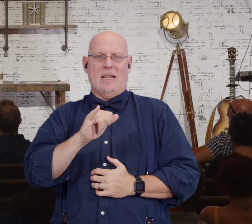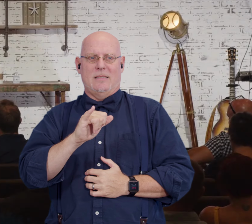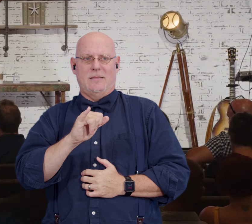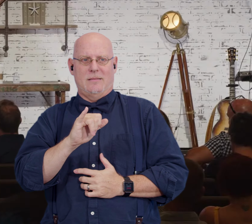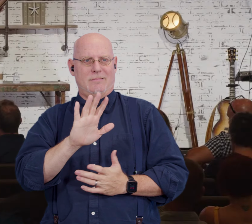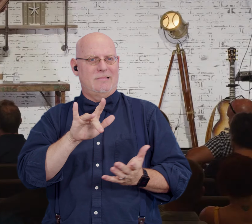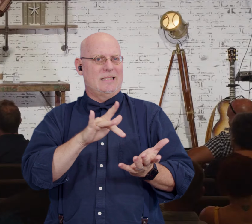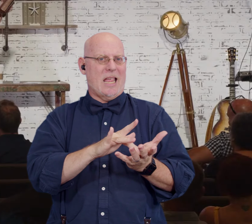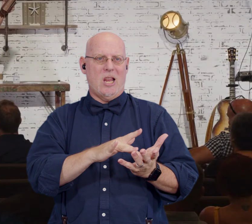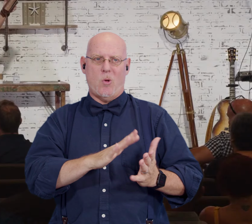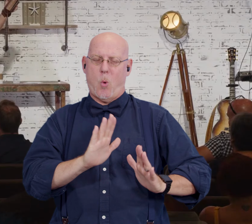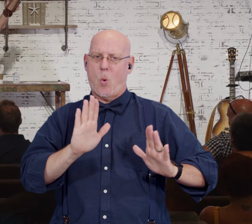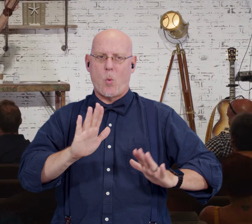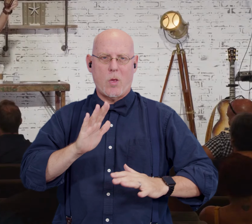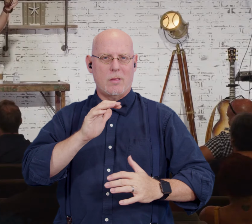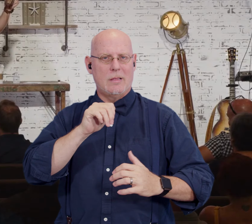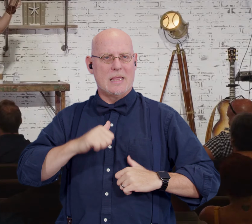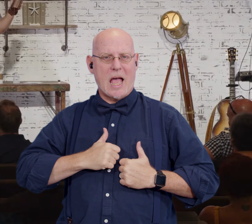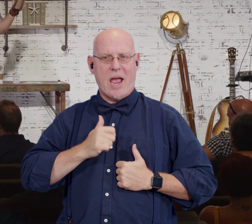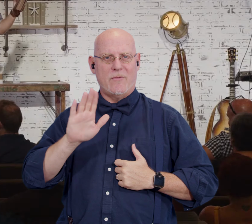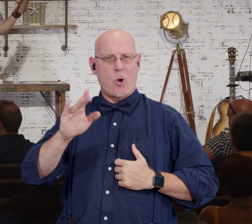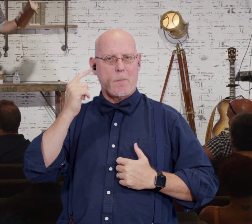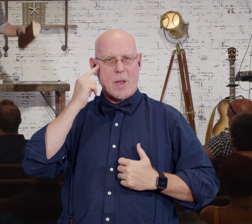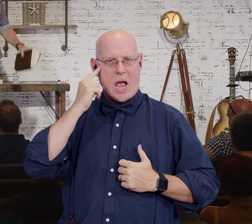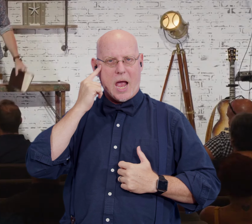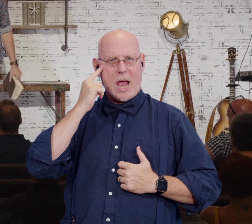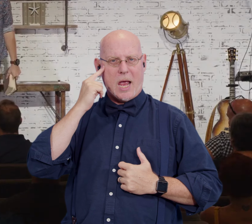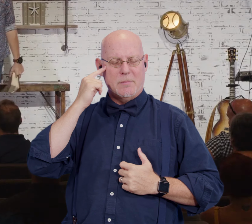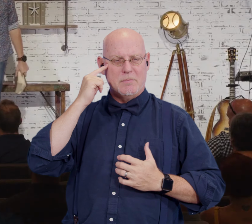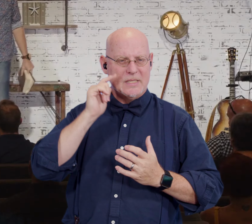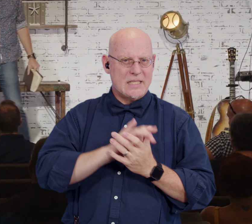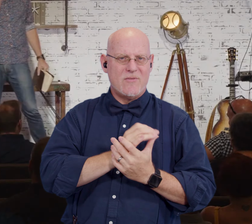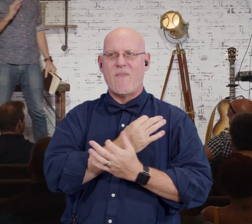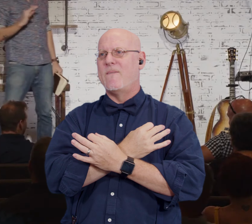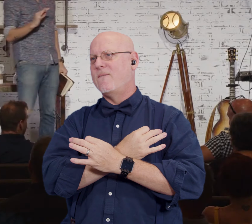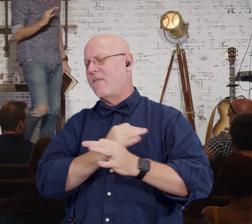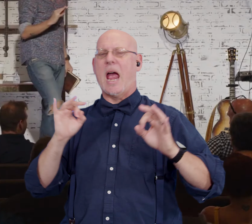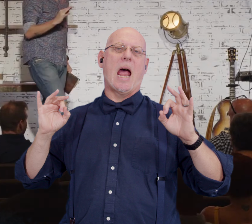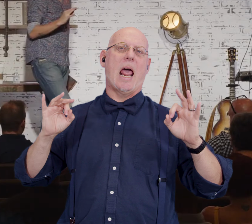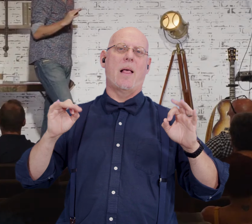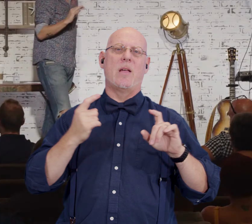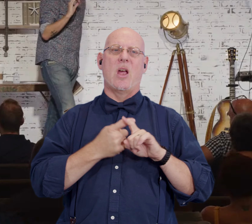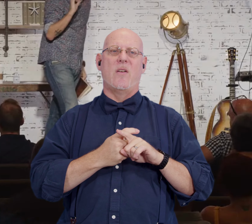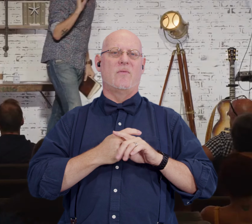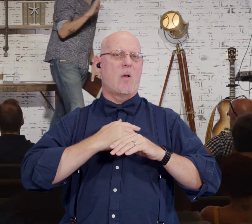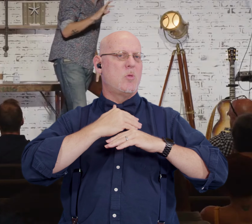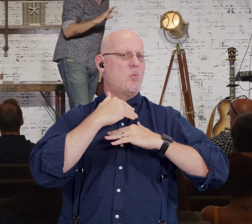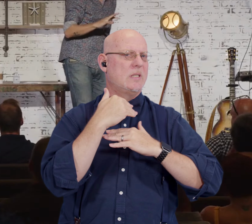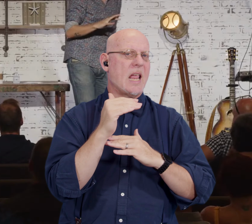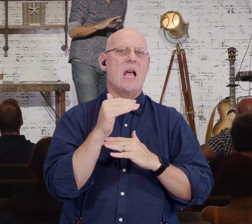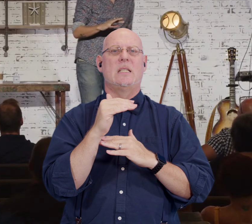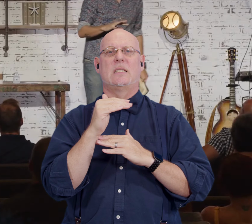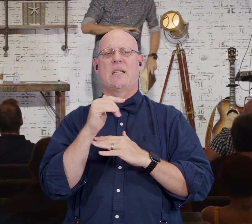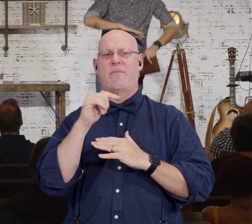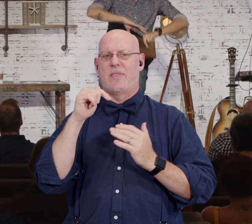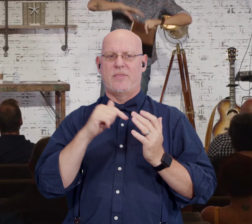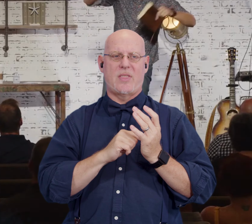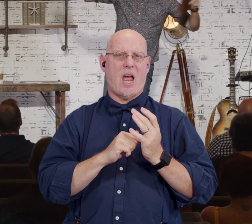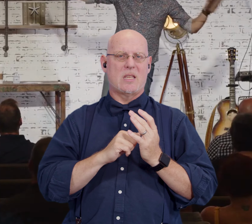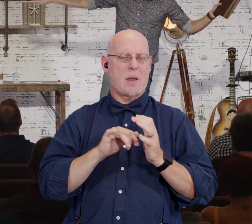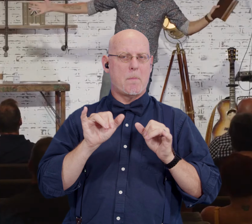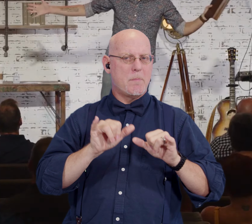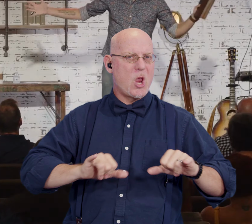the essence of life. She's convinced her mind that freedom from the restraints of